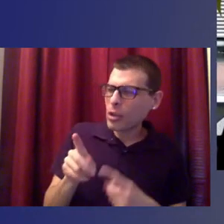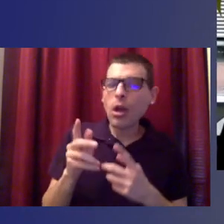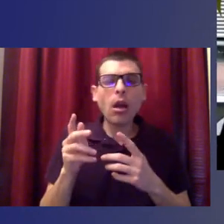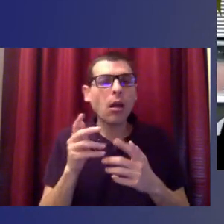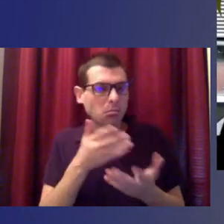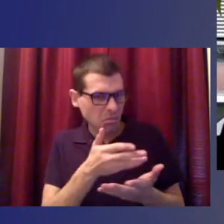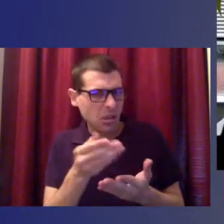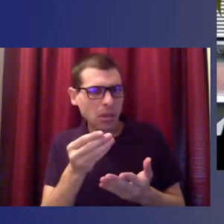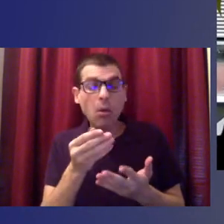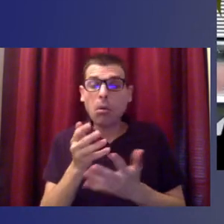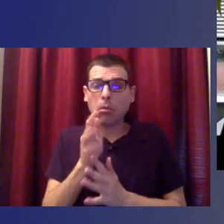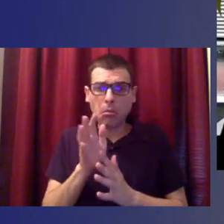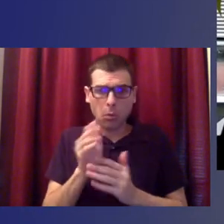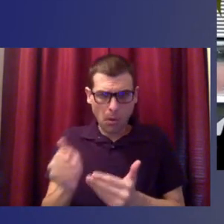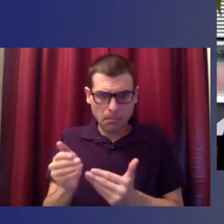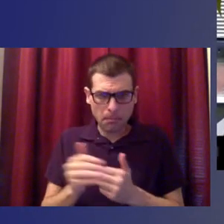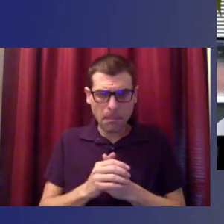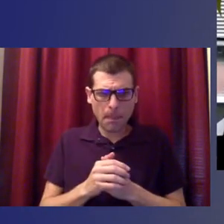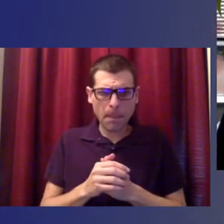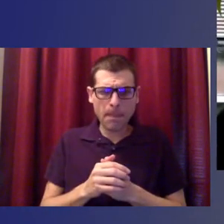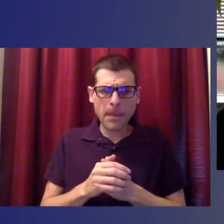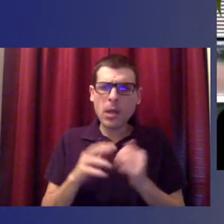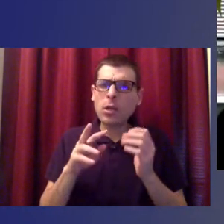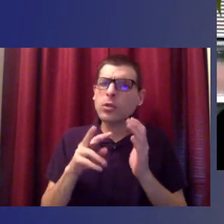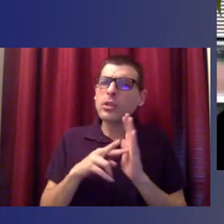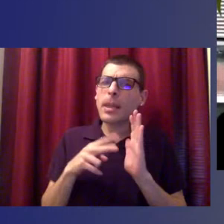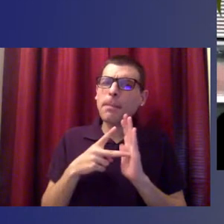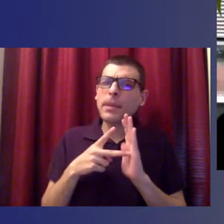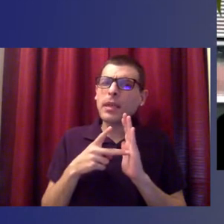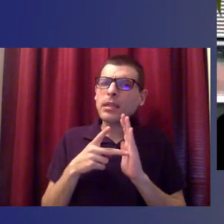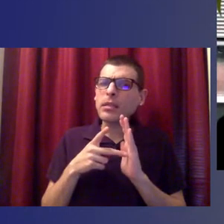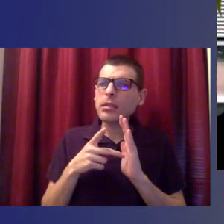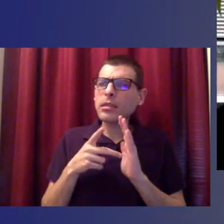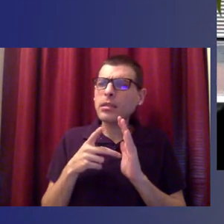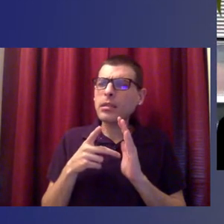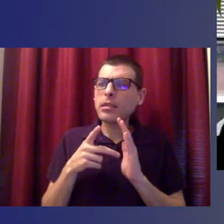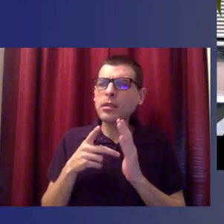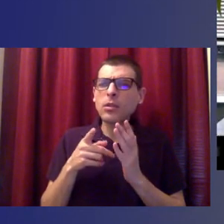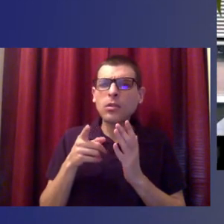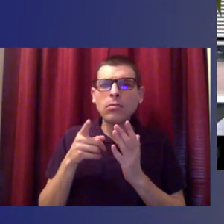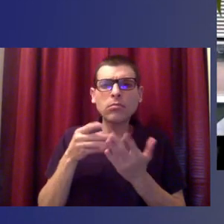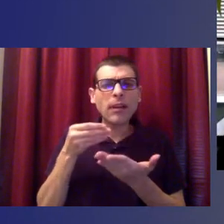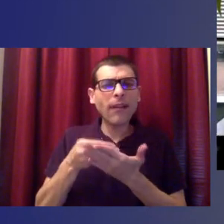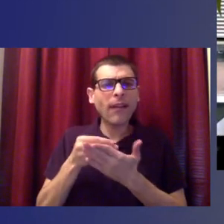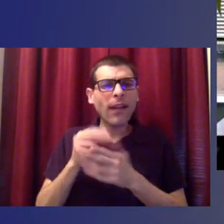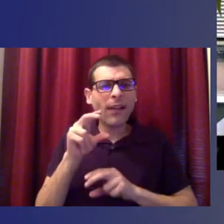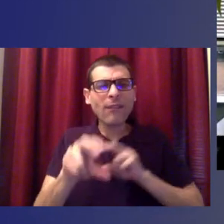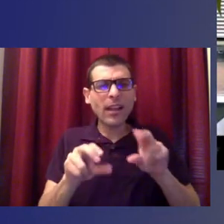of investment in public health, or is it more just taking that approach and saying,